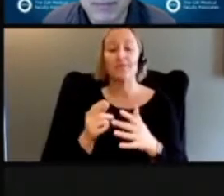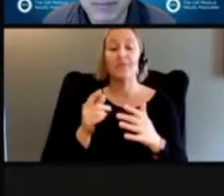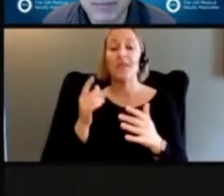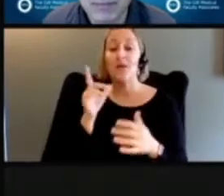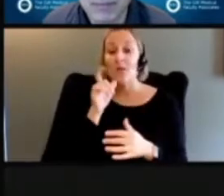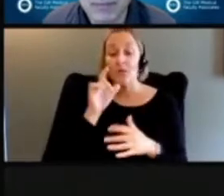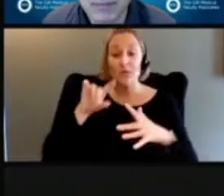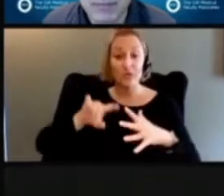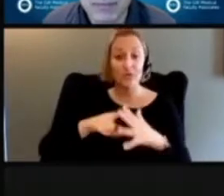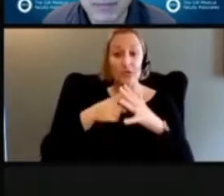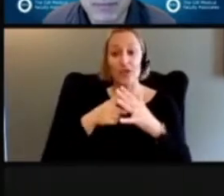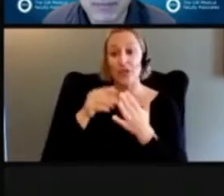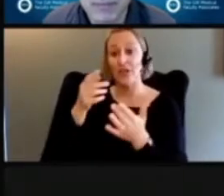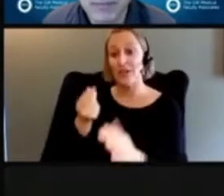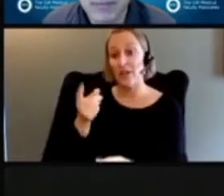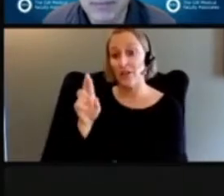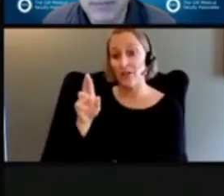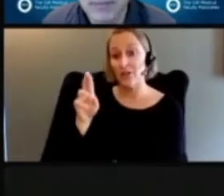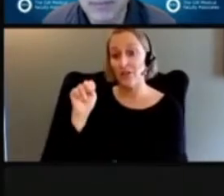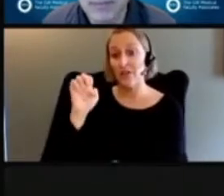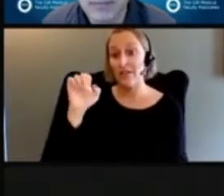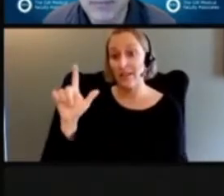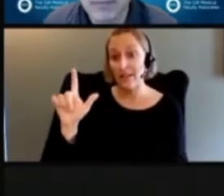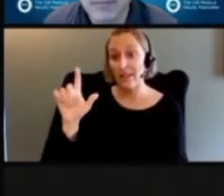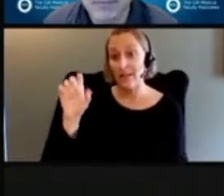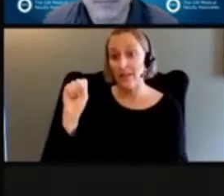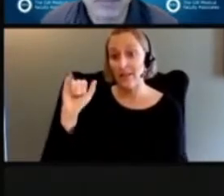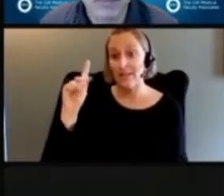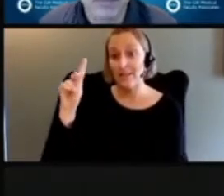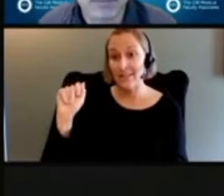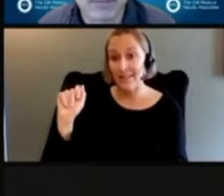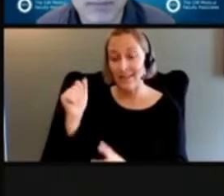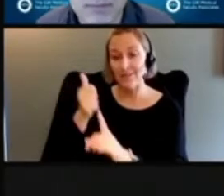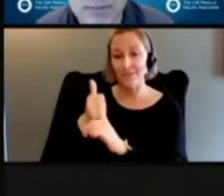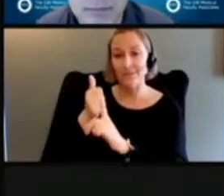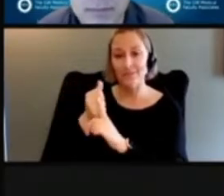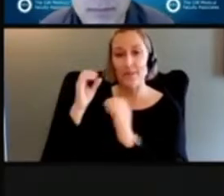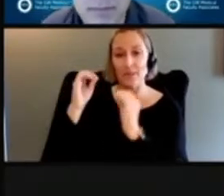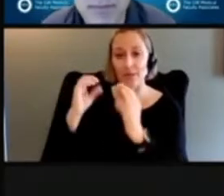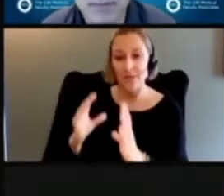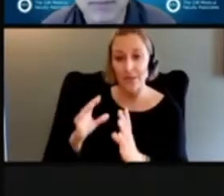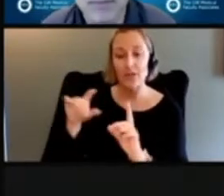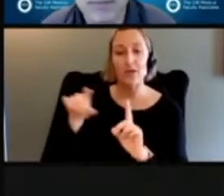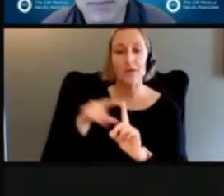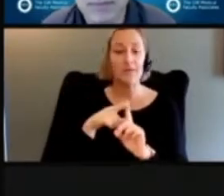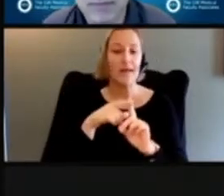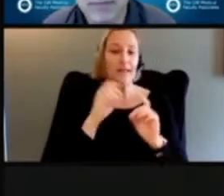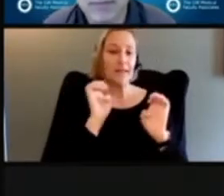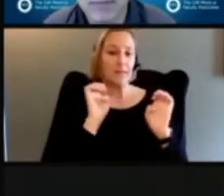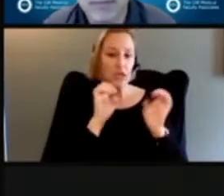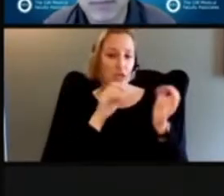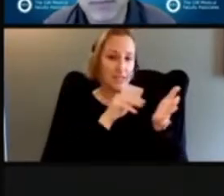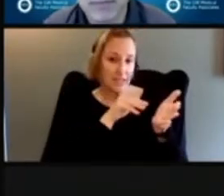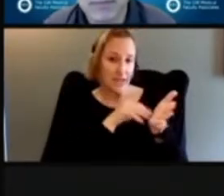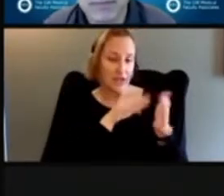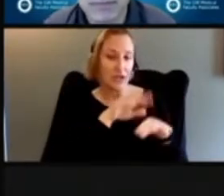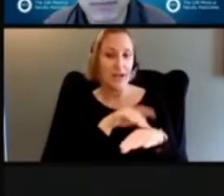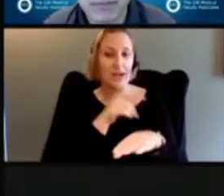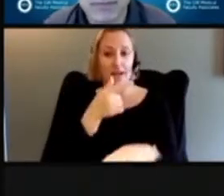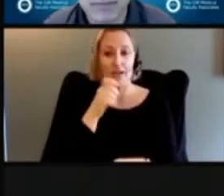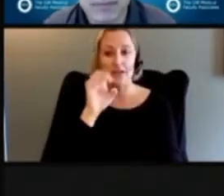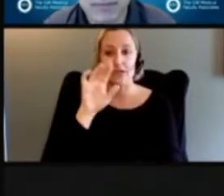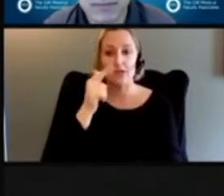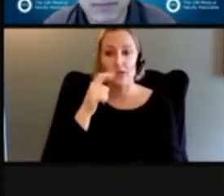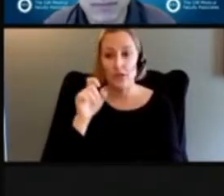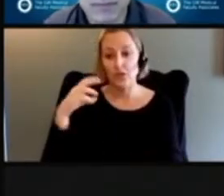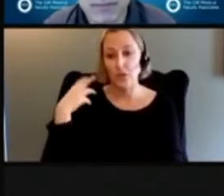Dr. Neal Sikka, who is a professor and a practicing emergency physician at George Washington University. He has over